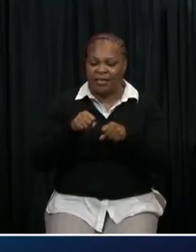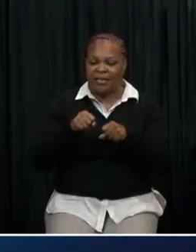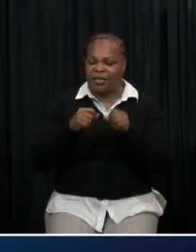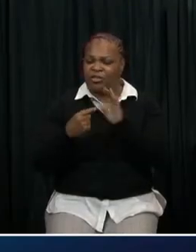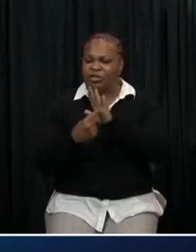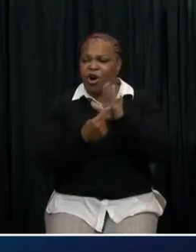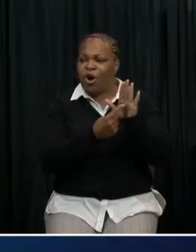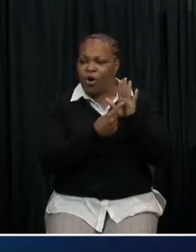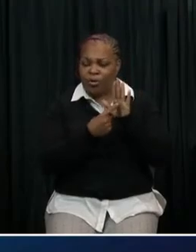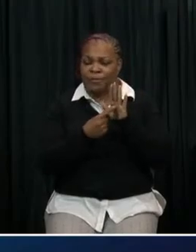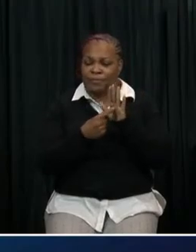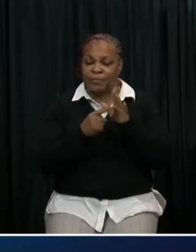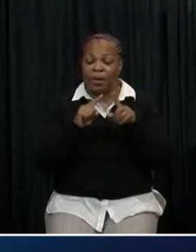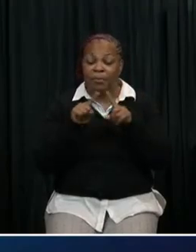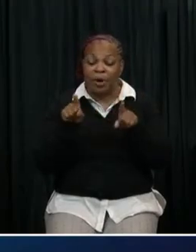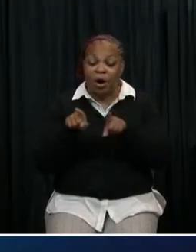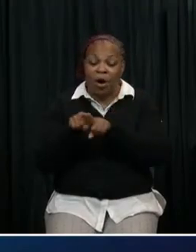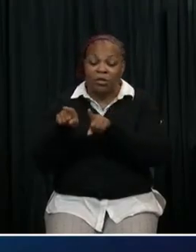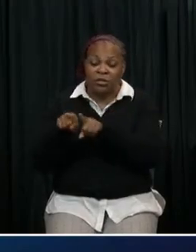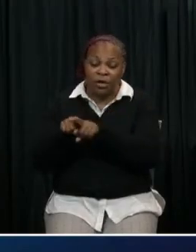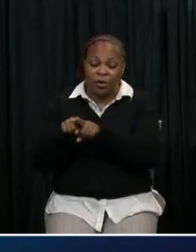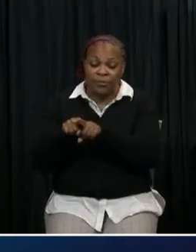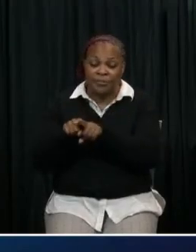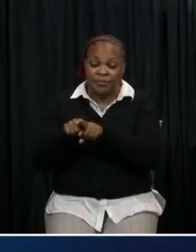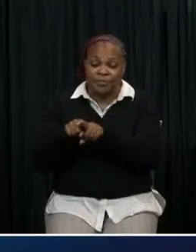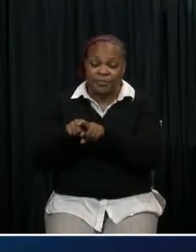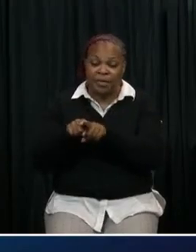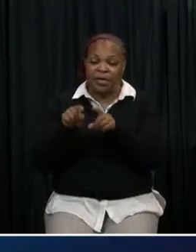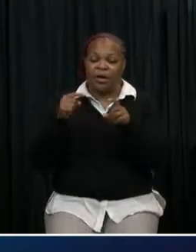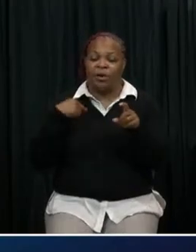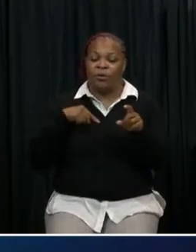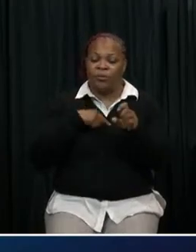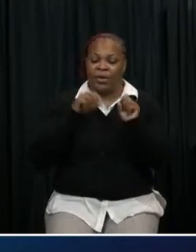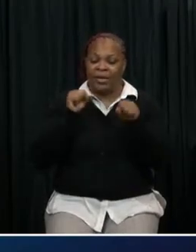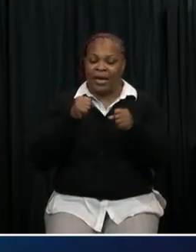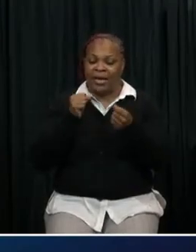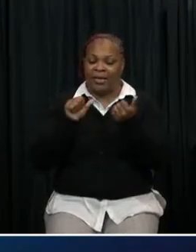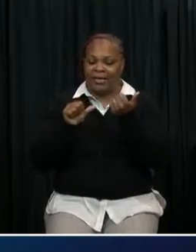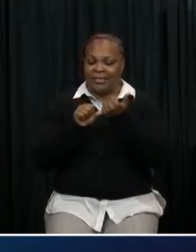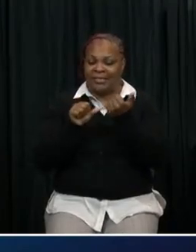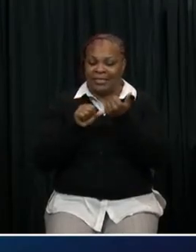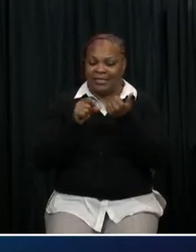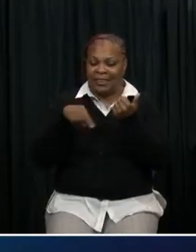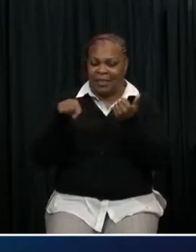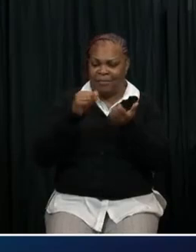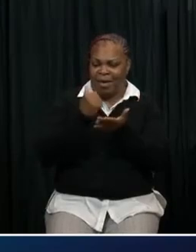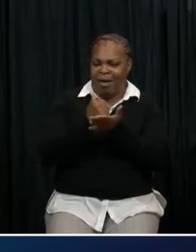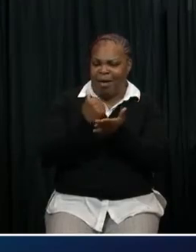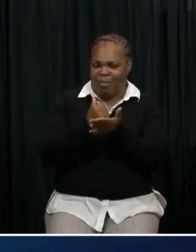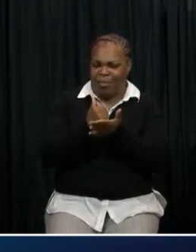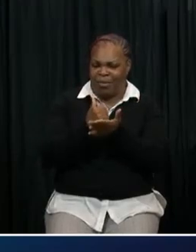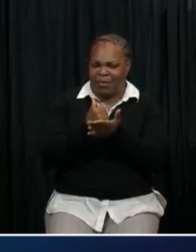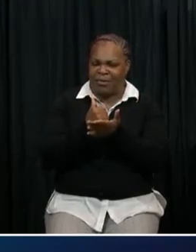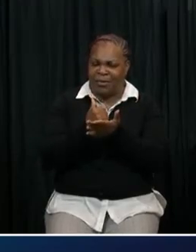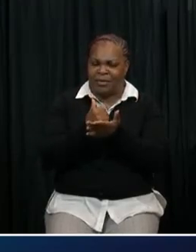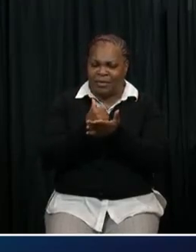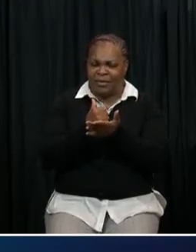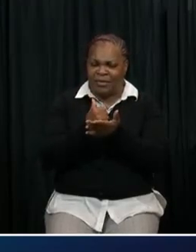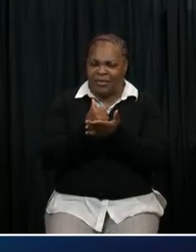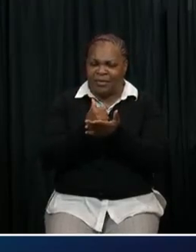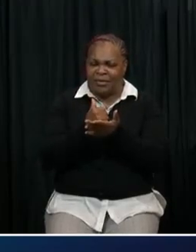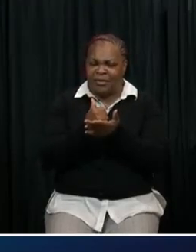evaluate. But also we can assist them or accommodate them in